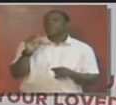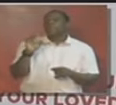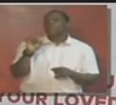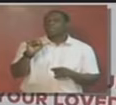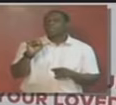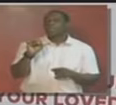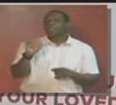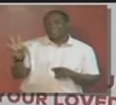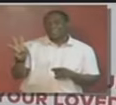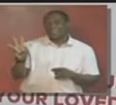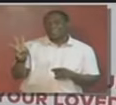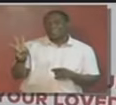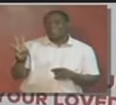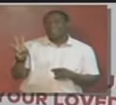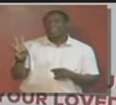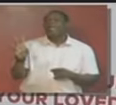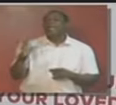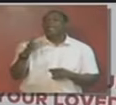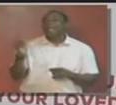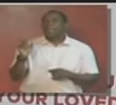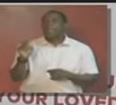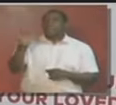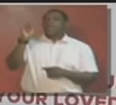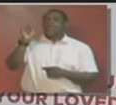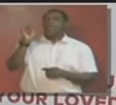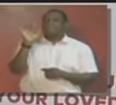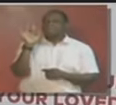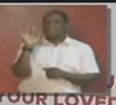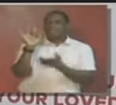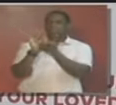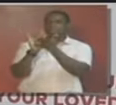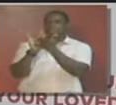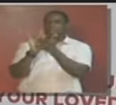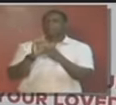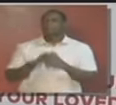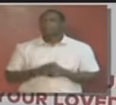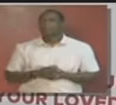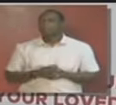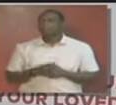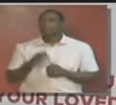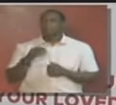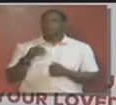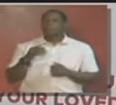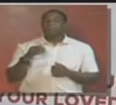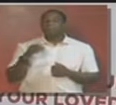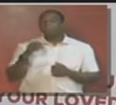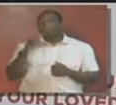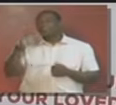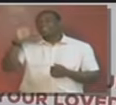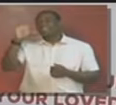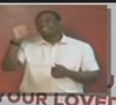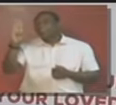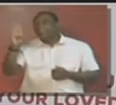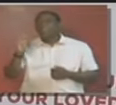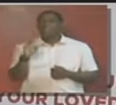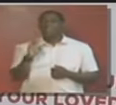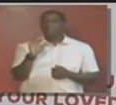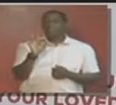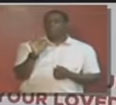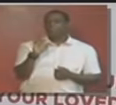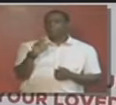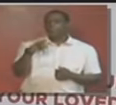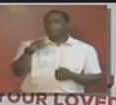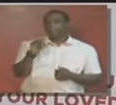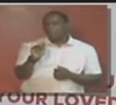have been arising in the southern part. With regard to locations, I mean, we have Claxton Bay, we have Freeport. I mean, we have